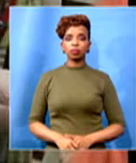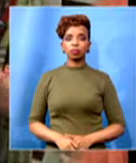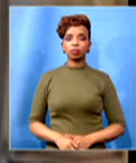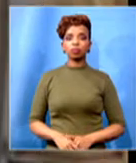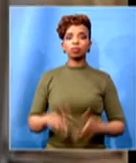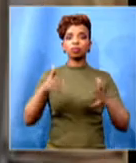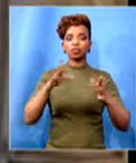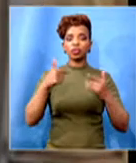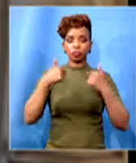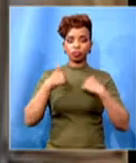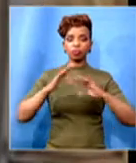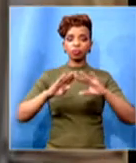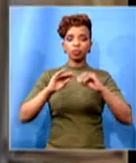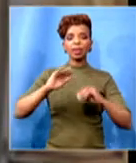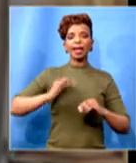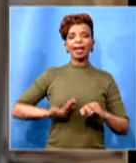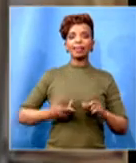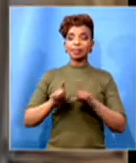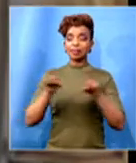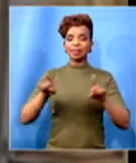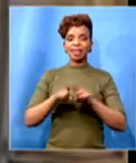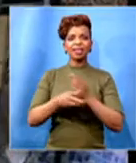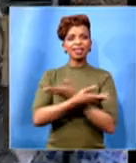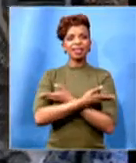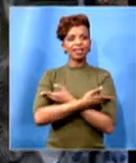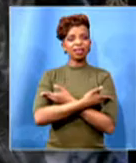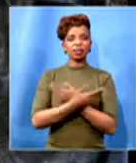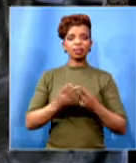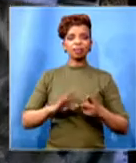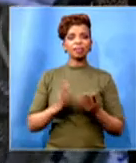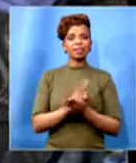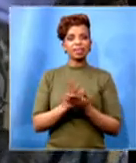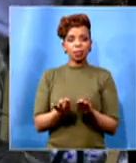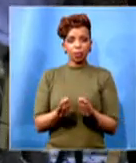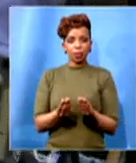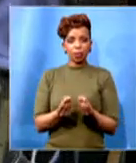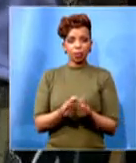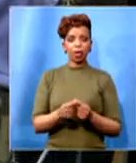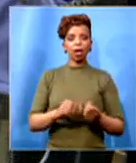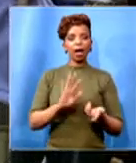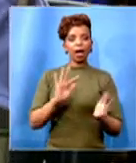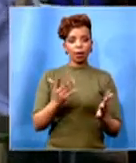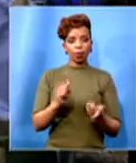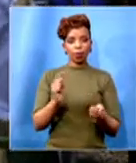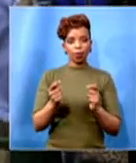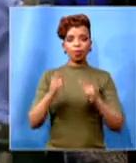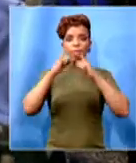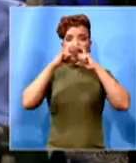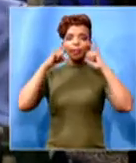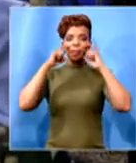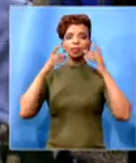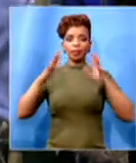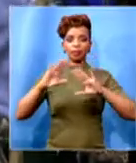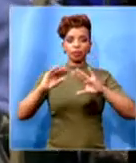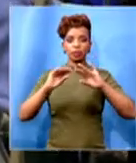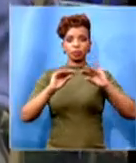just turn our t-shirts and some of the fabric into actual masks. It's a whole CMT